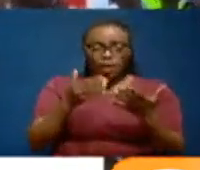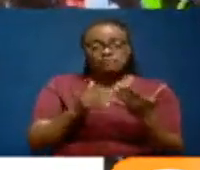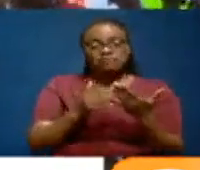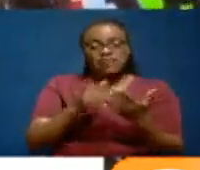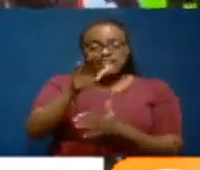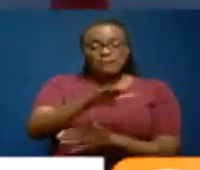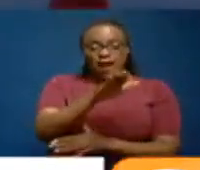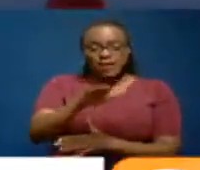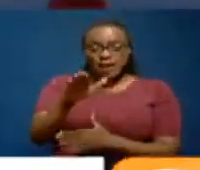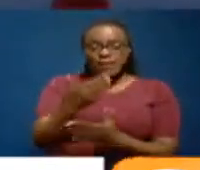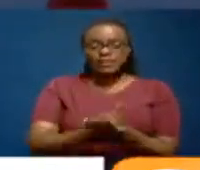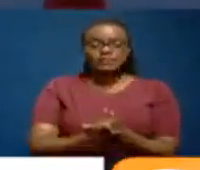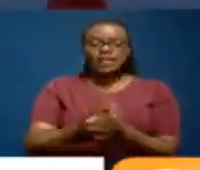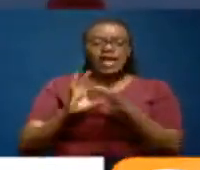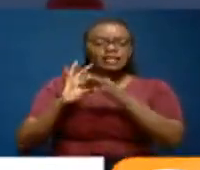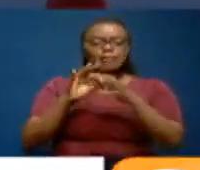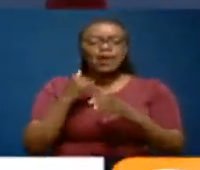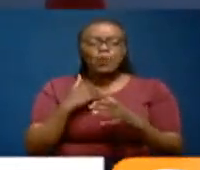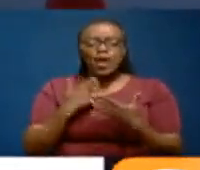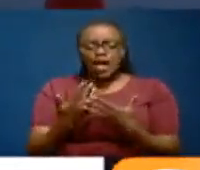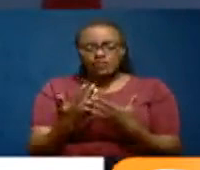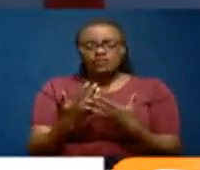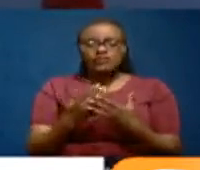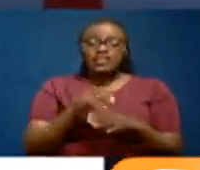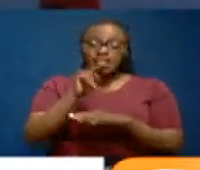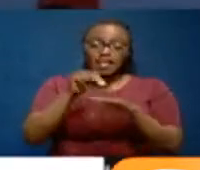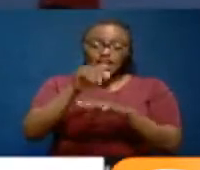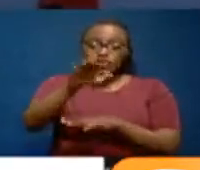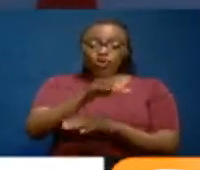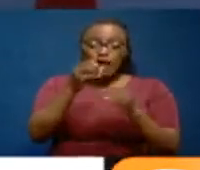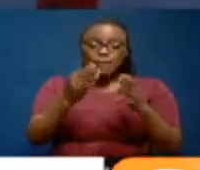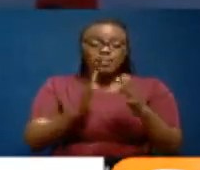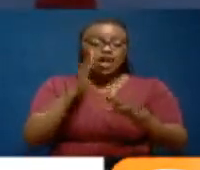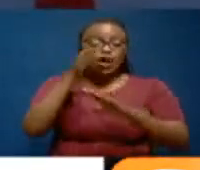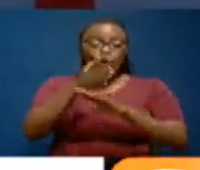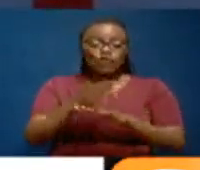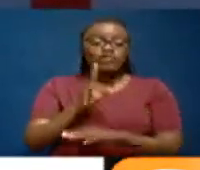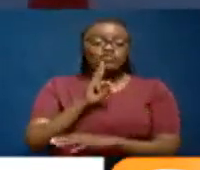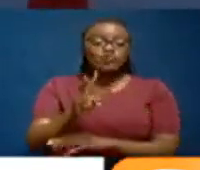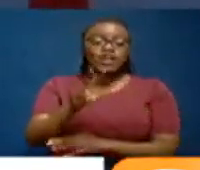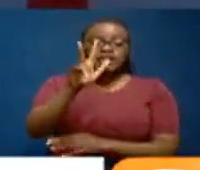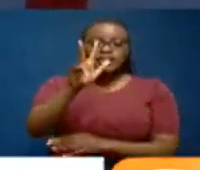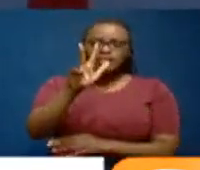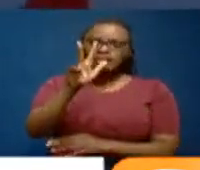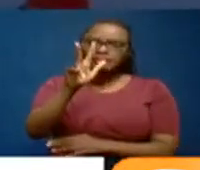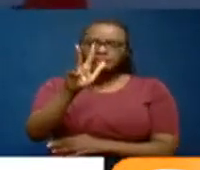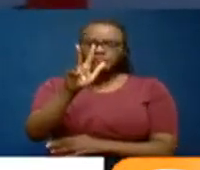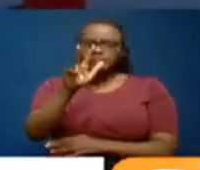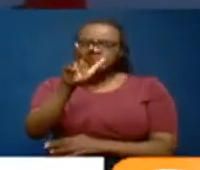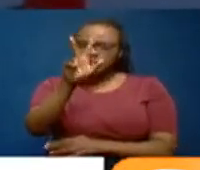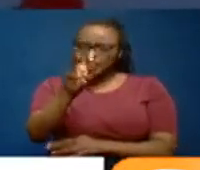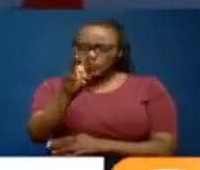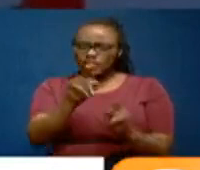bicameral parliament. Azimio itakuwa na wabunge ndani ya National Assembly zaidi ya wabunge 220 na watakuwa